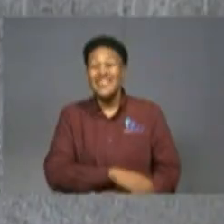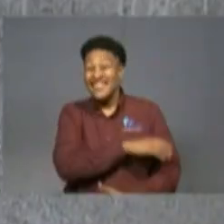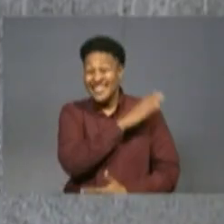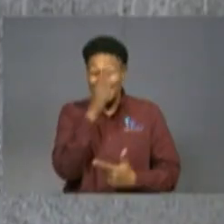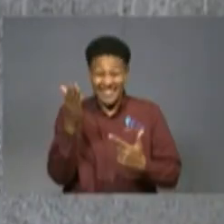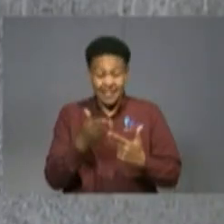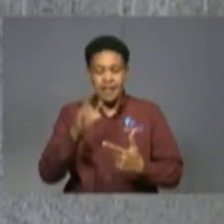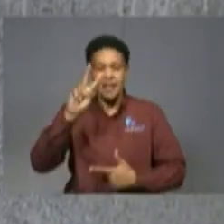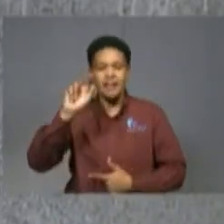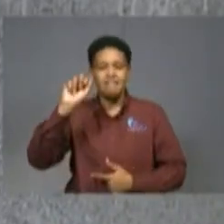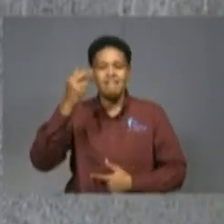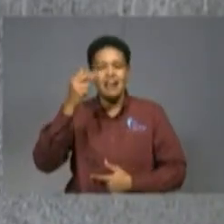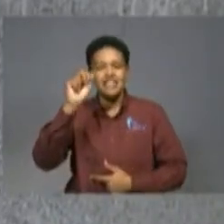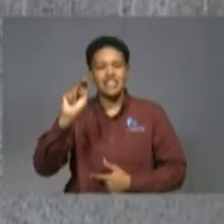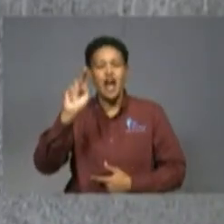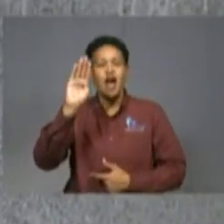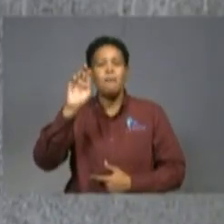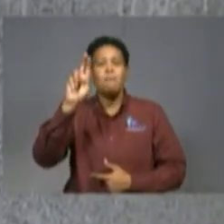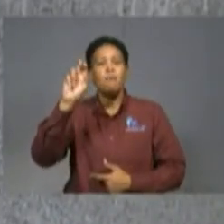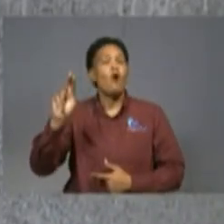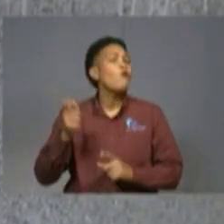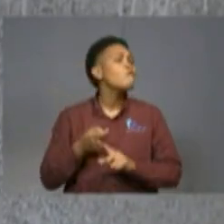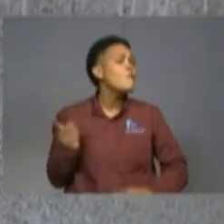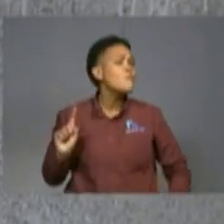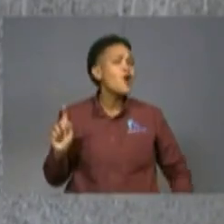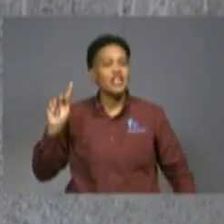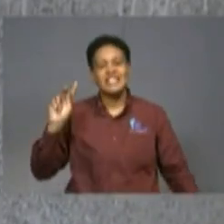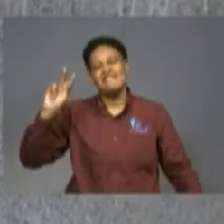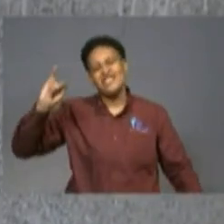and Vashon Brown from Television Jamaica.